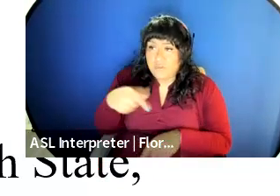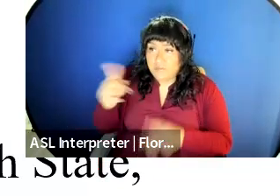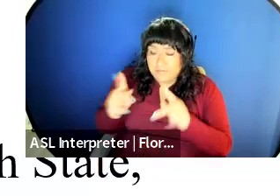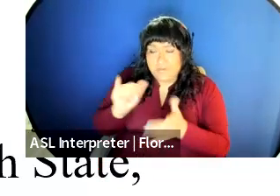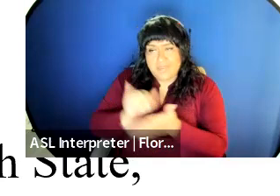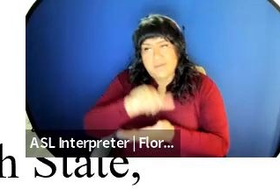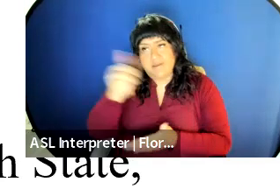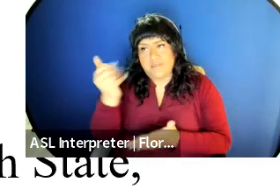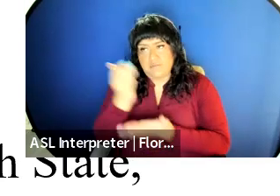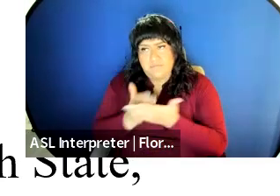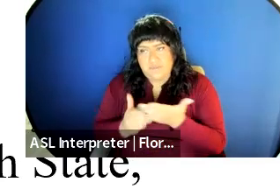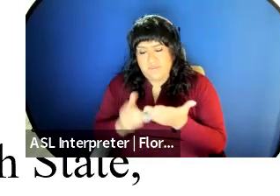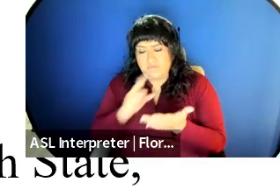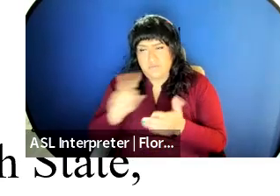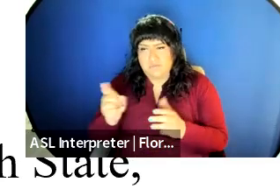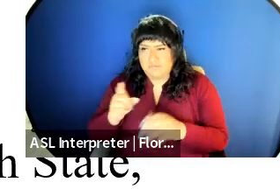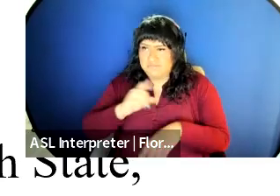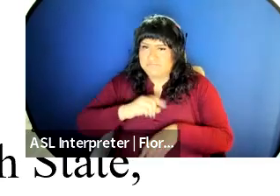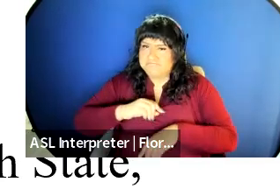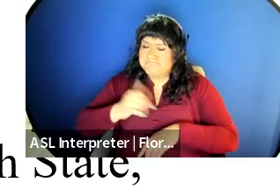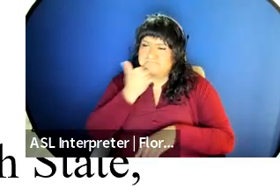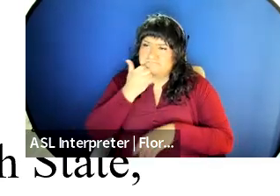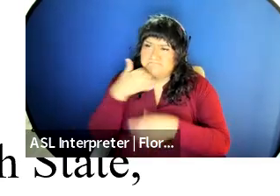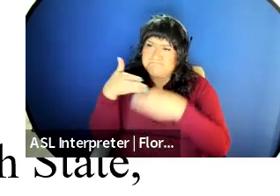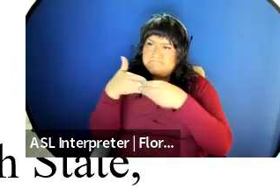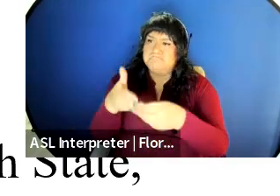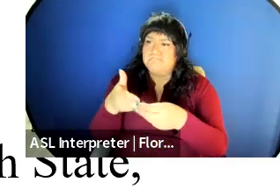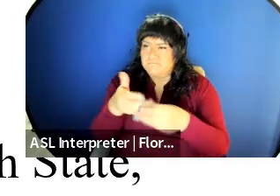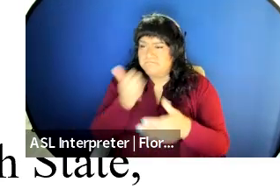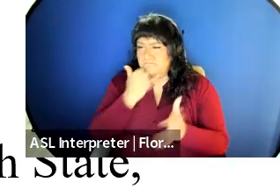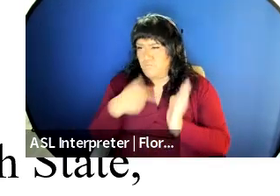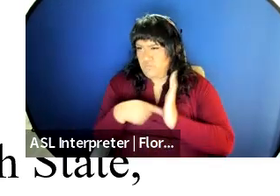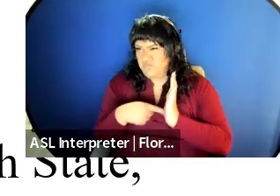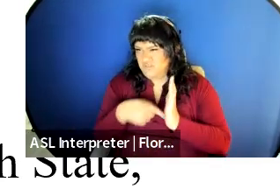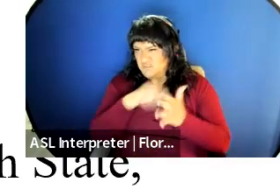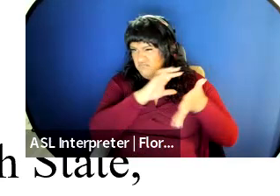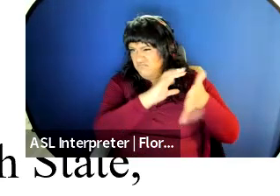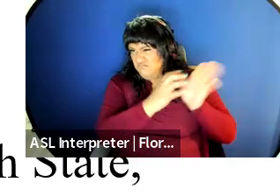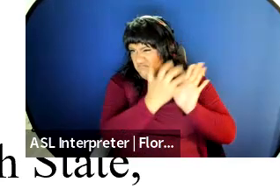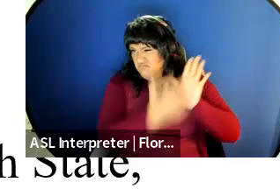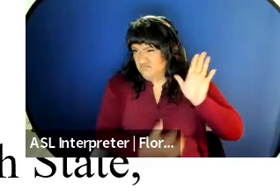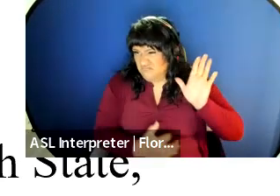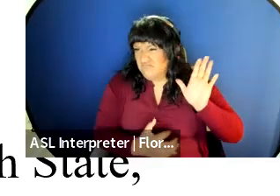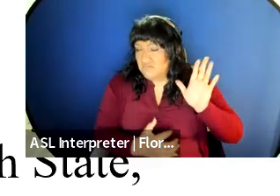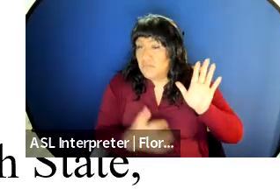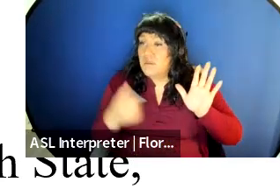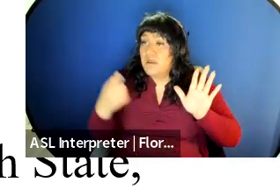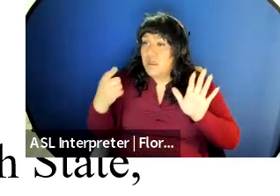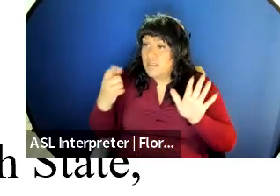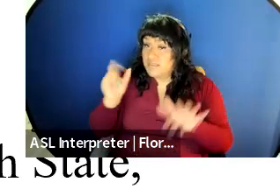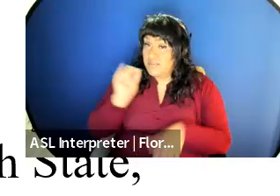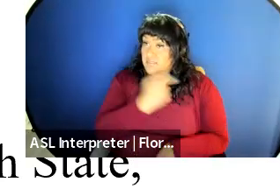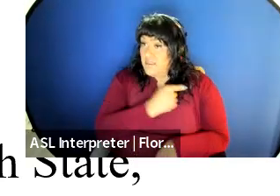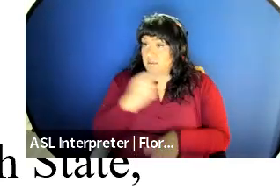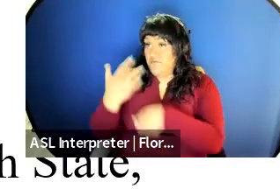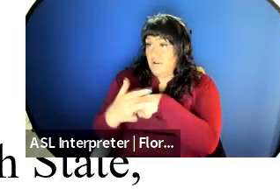another piece of this that's just been very misleadingly represented. And there's a great study out. It's available on the web, and I can give you links for that if you get in